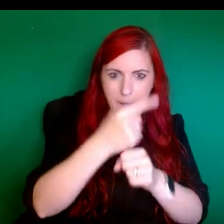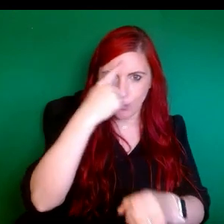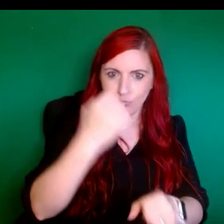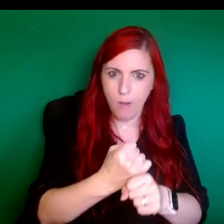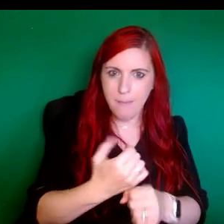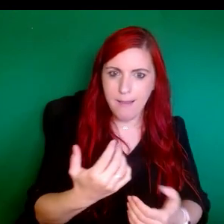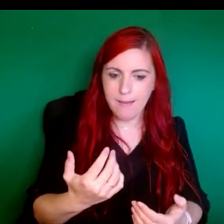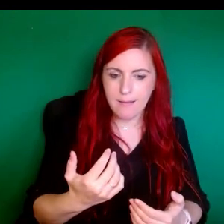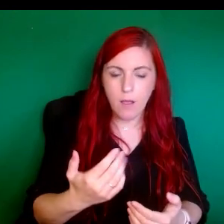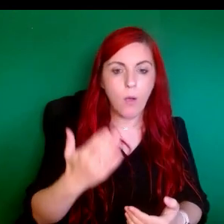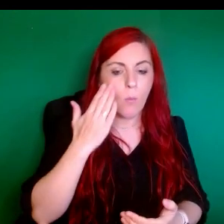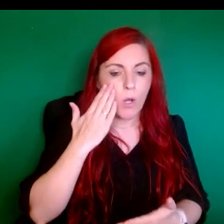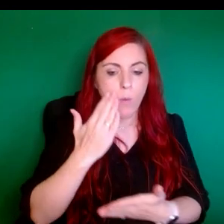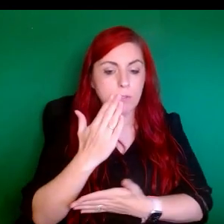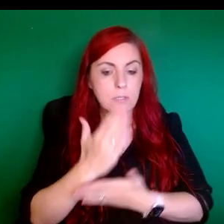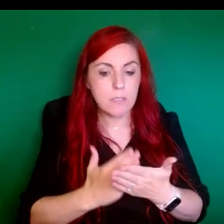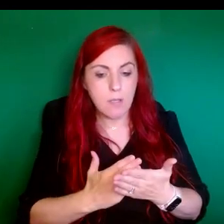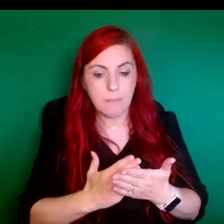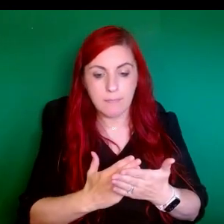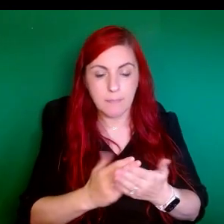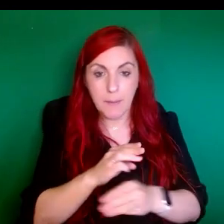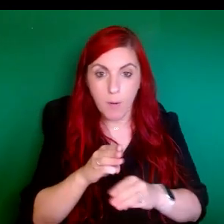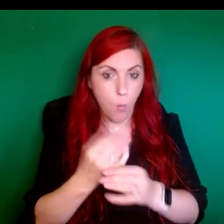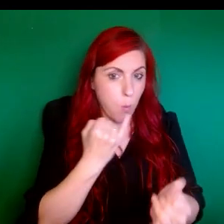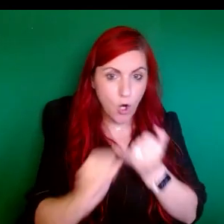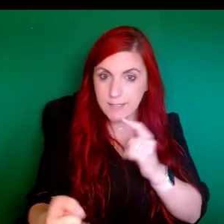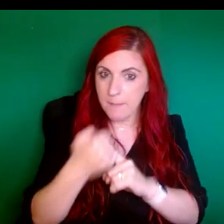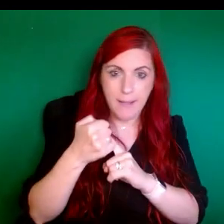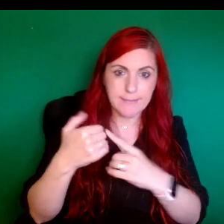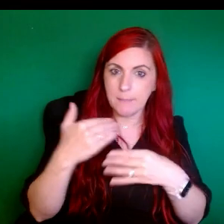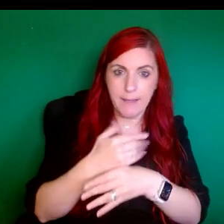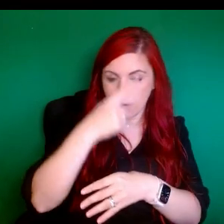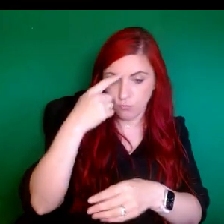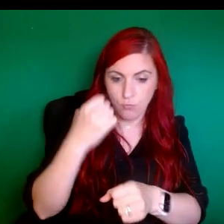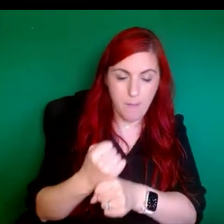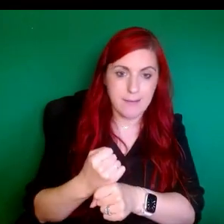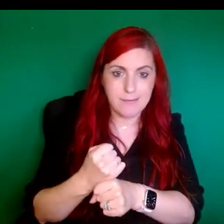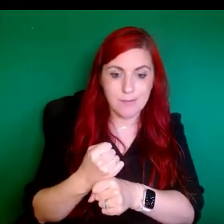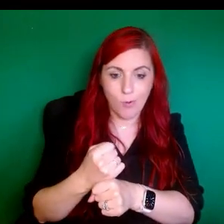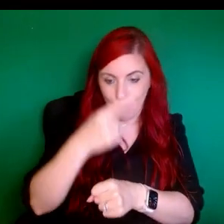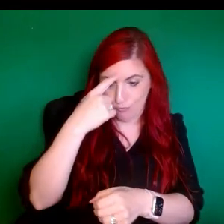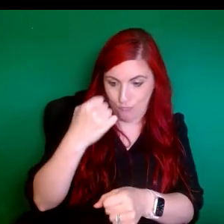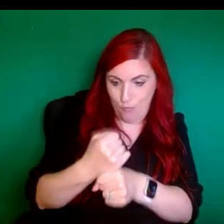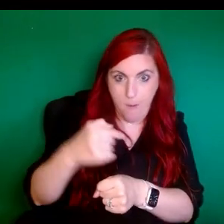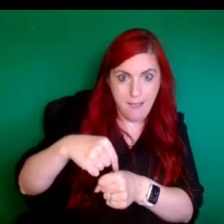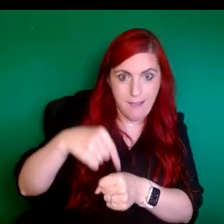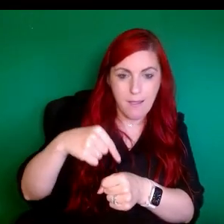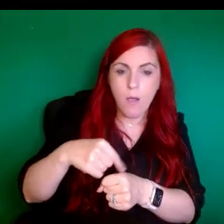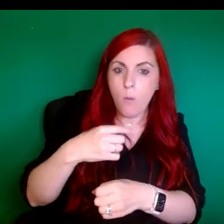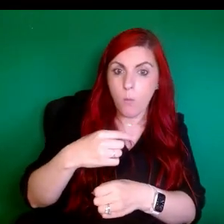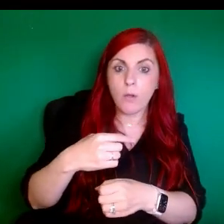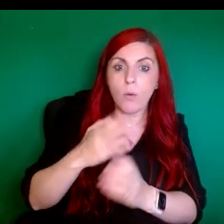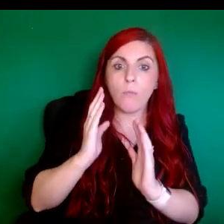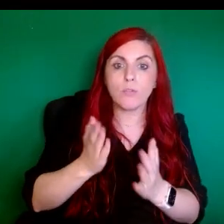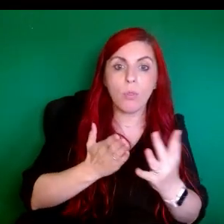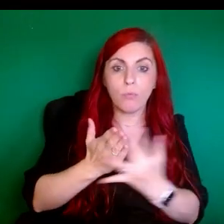about why we need to think about trauma. We know that some groups are disproportionately impacted by trauma. So an unfortunate aspect